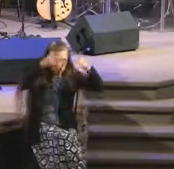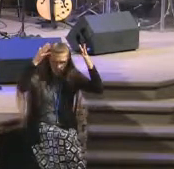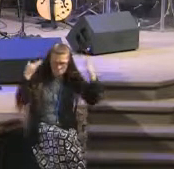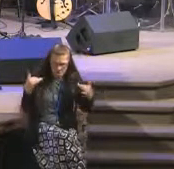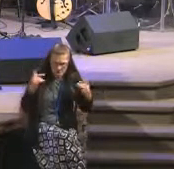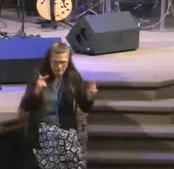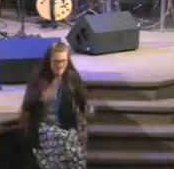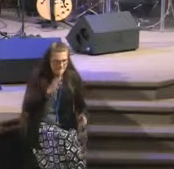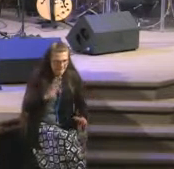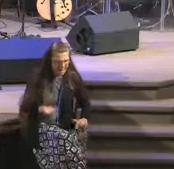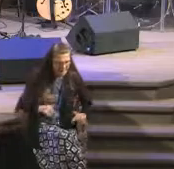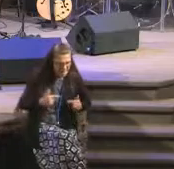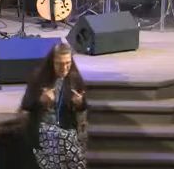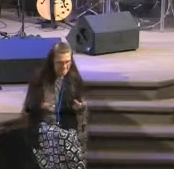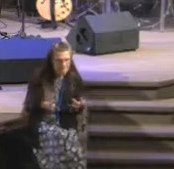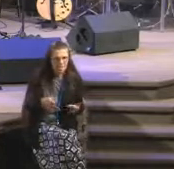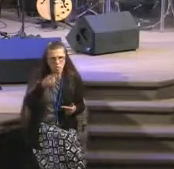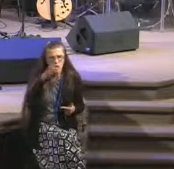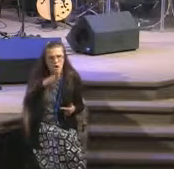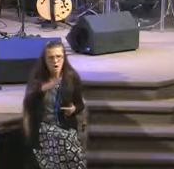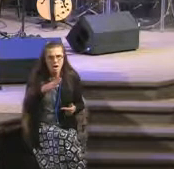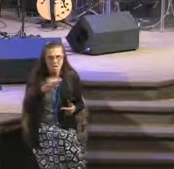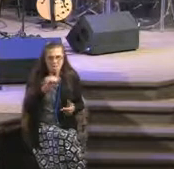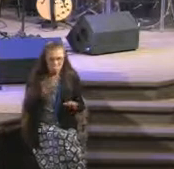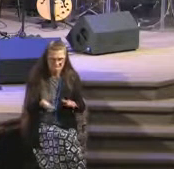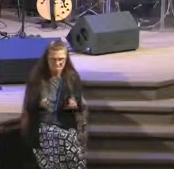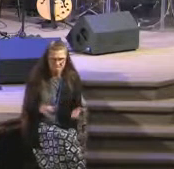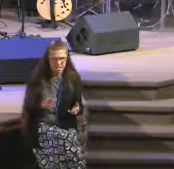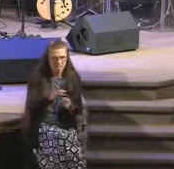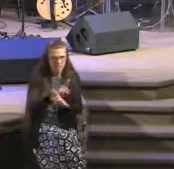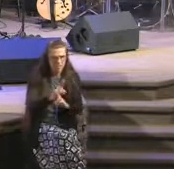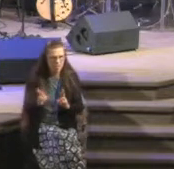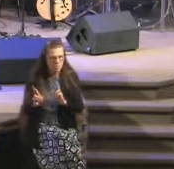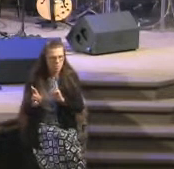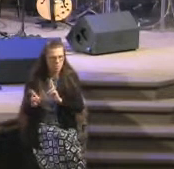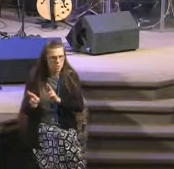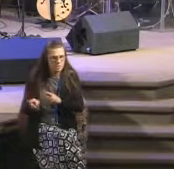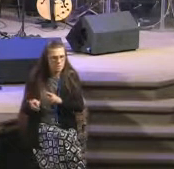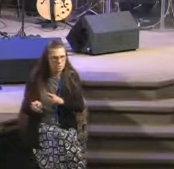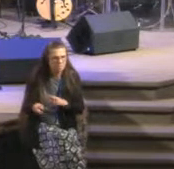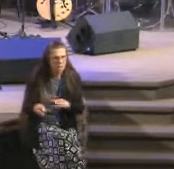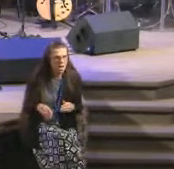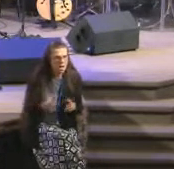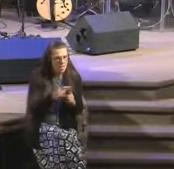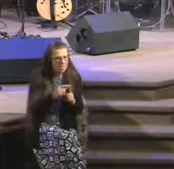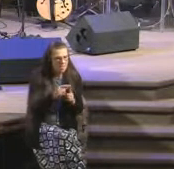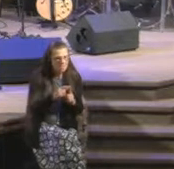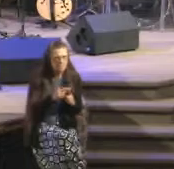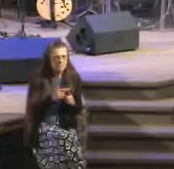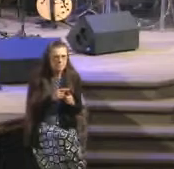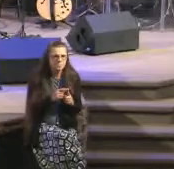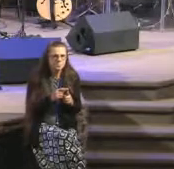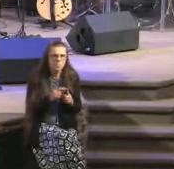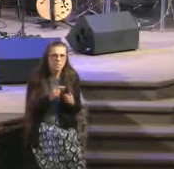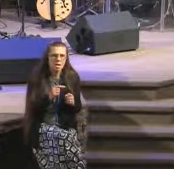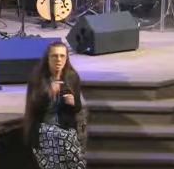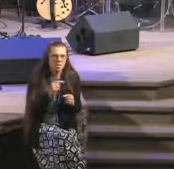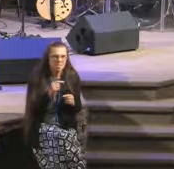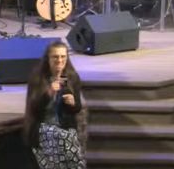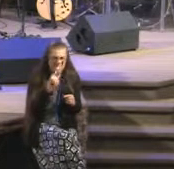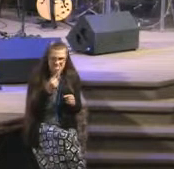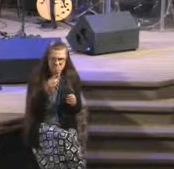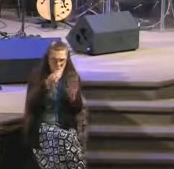living God instead of a dead religion. He's trained by men how to be bad. That's what the word says. It says that these men spoke evil